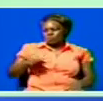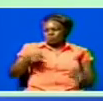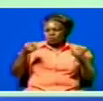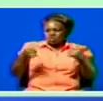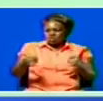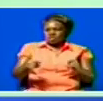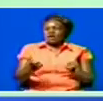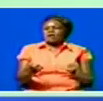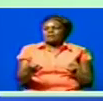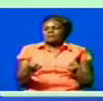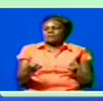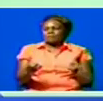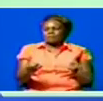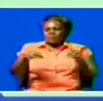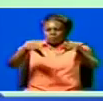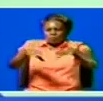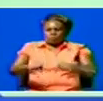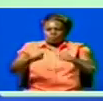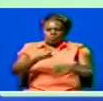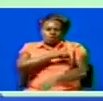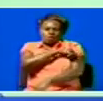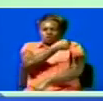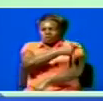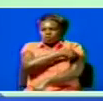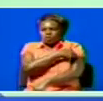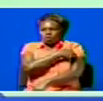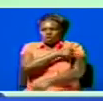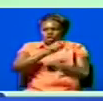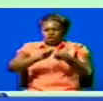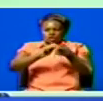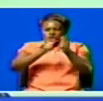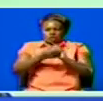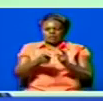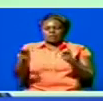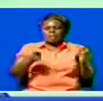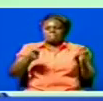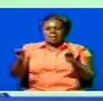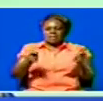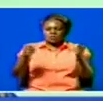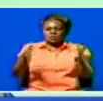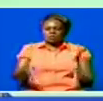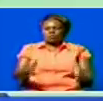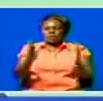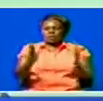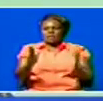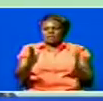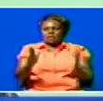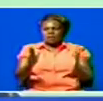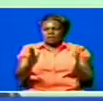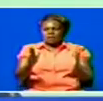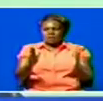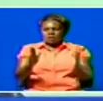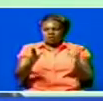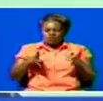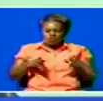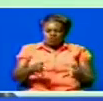attempting to grab our hospitals and change the management style back to an